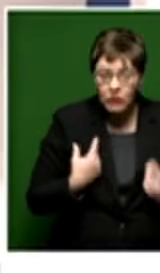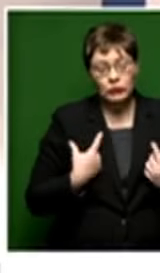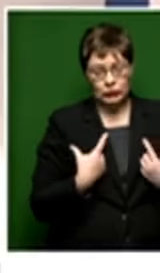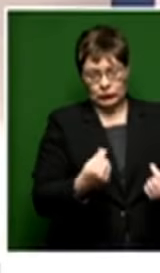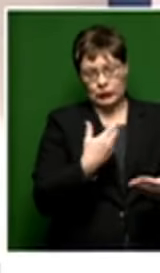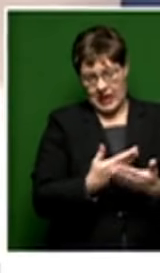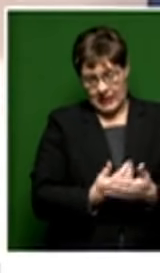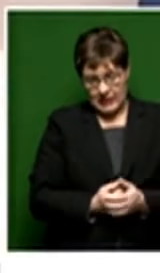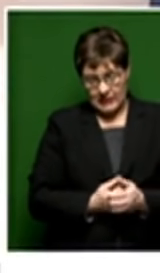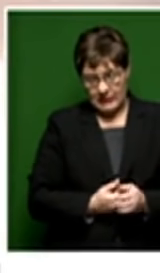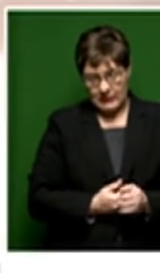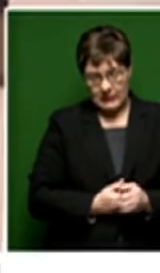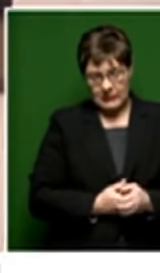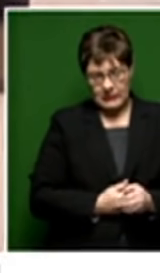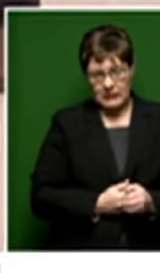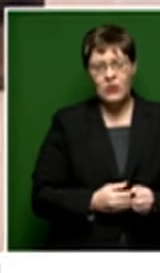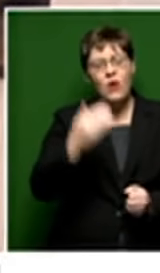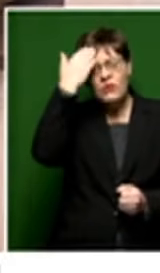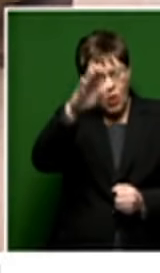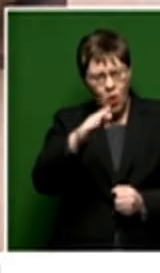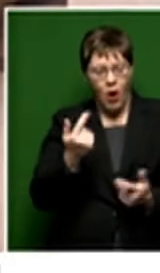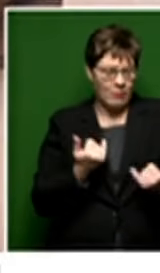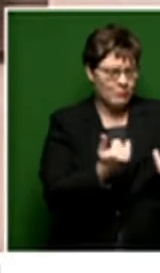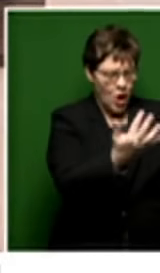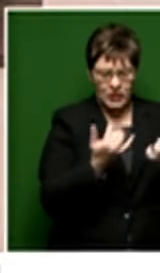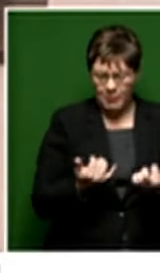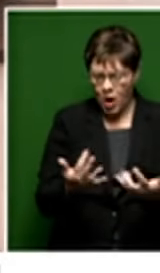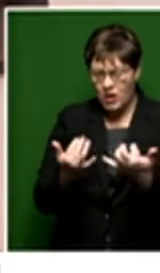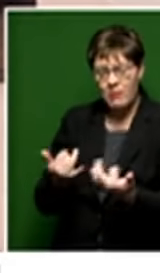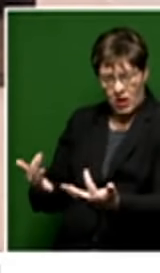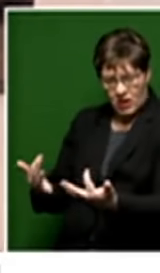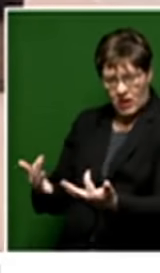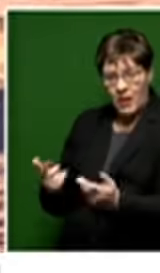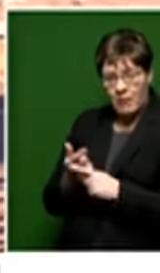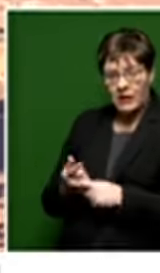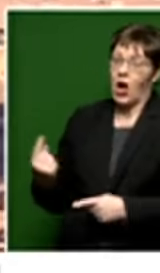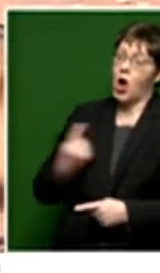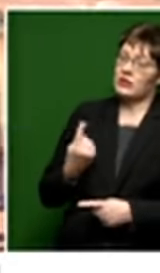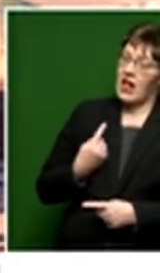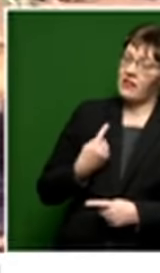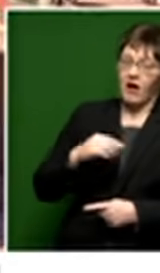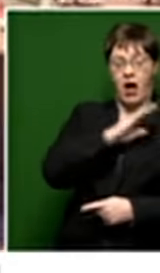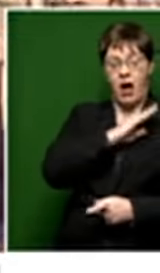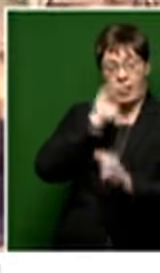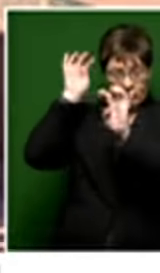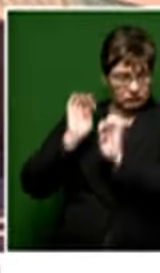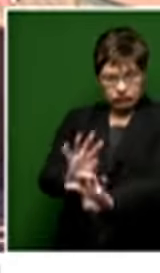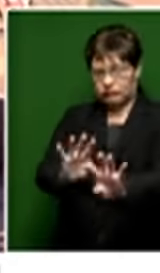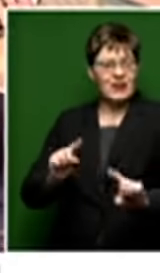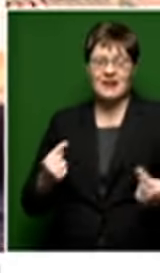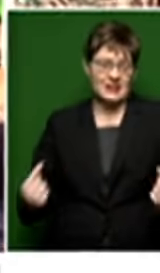They've banned places, but we need intelligence so that we can be able to deploy our troops